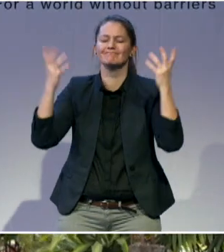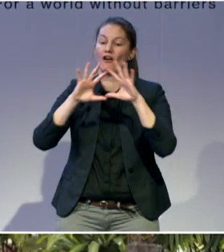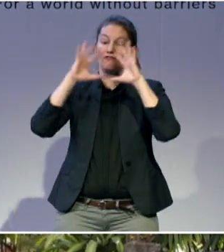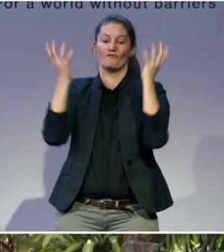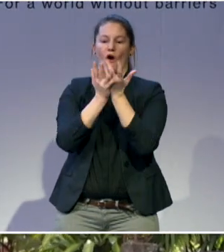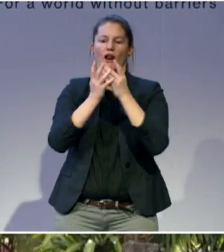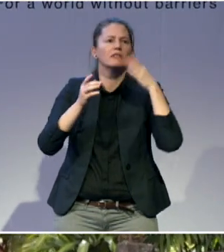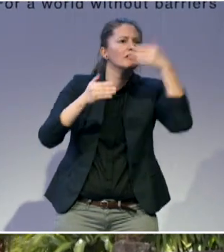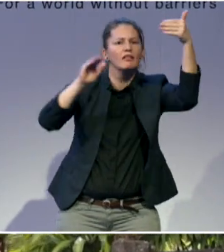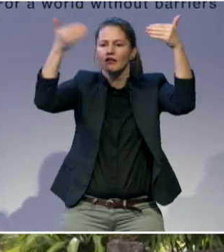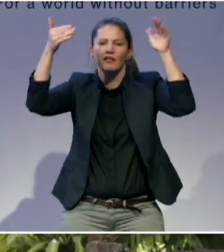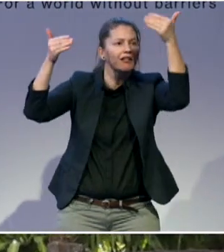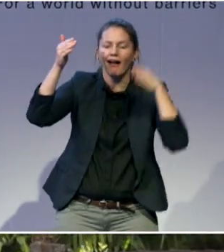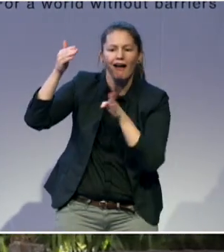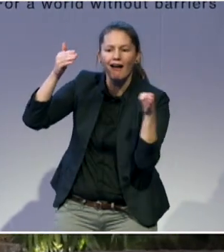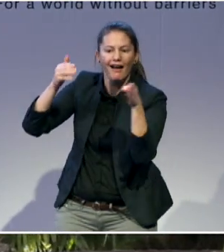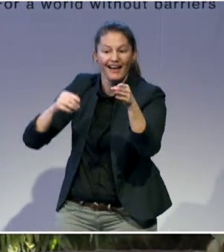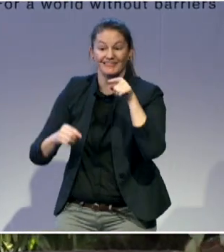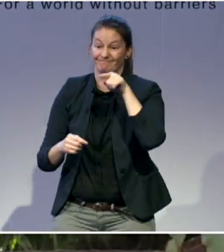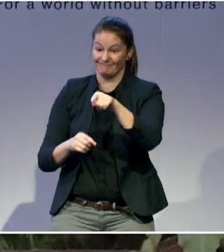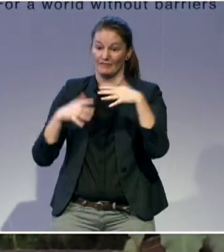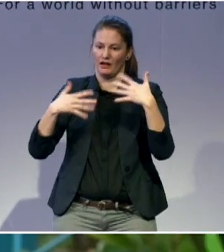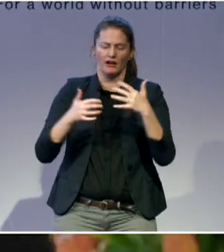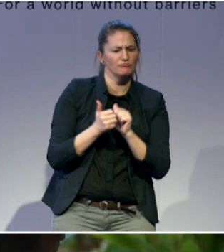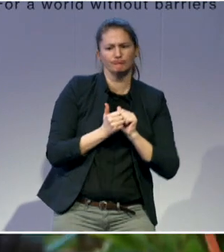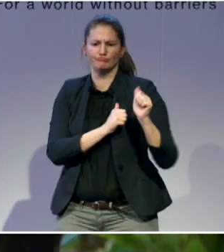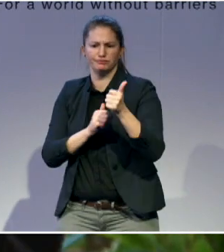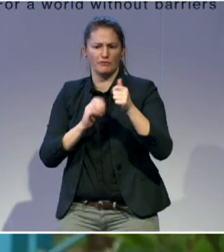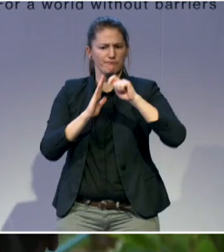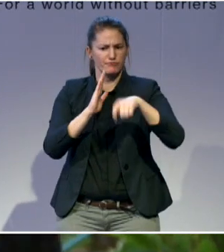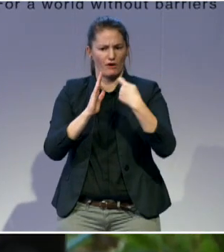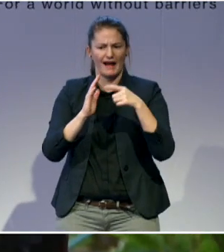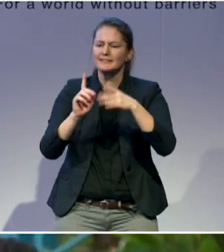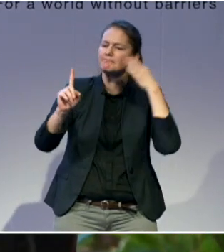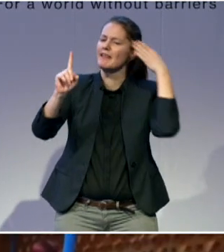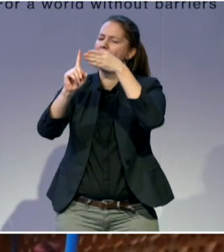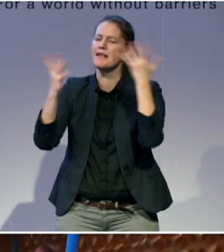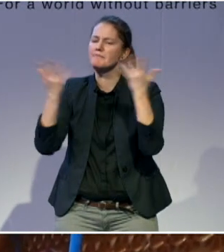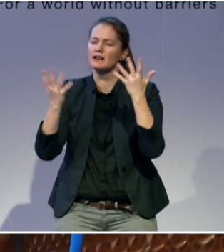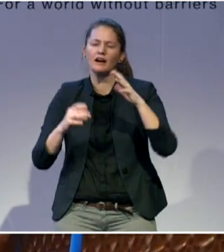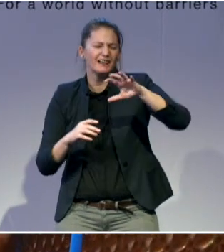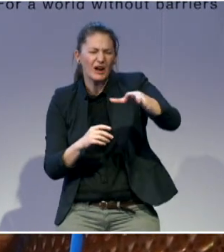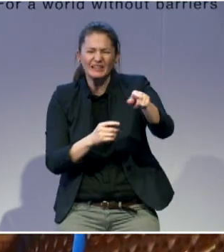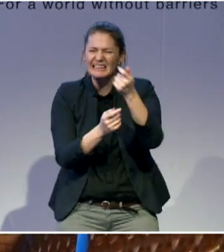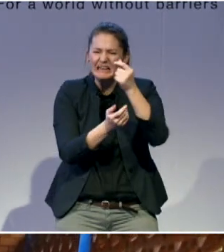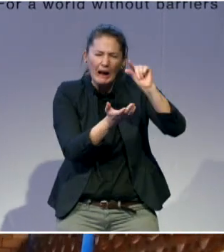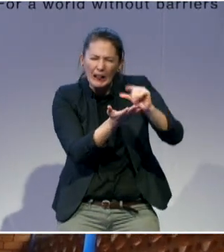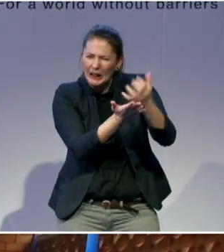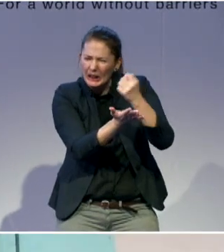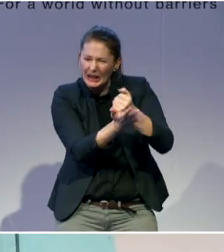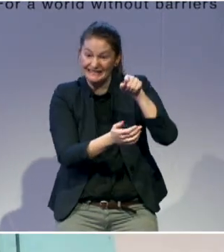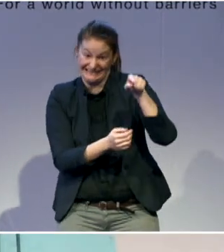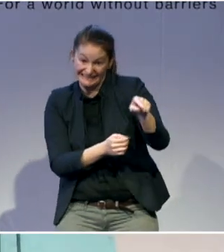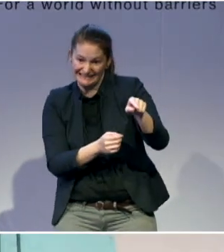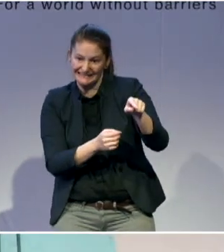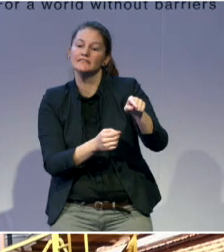for inclusive volunteer assignments in low-income countries for people with disabilities. They provide financial